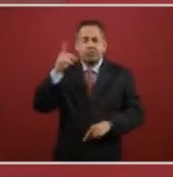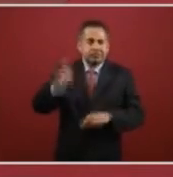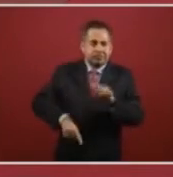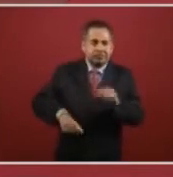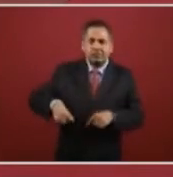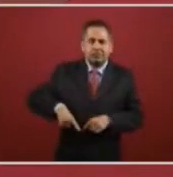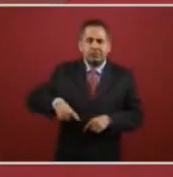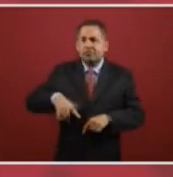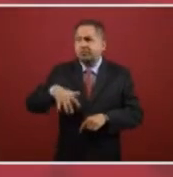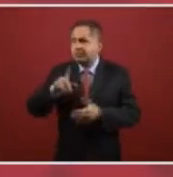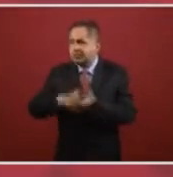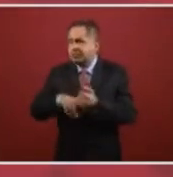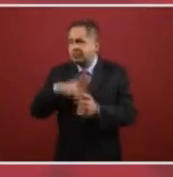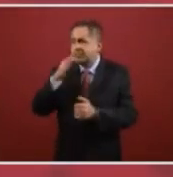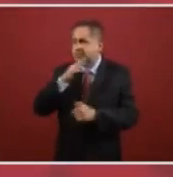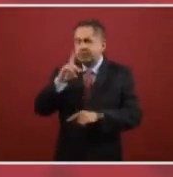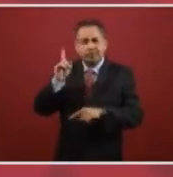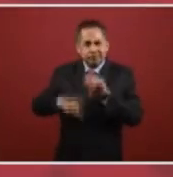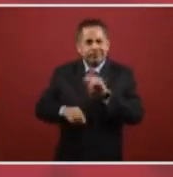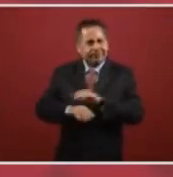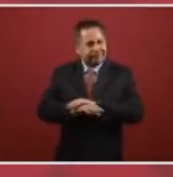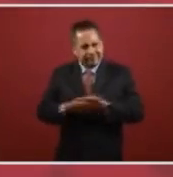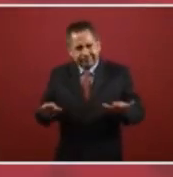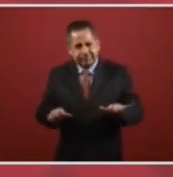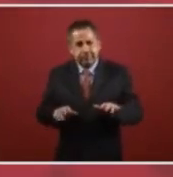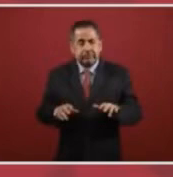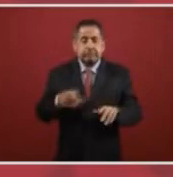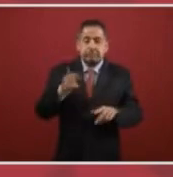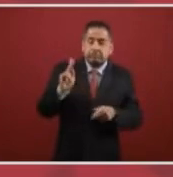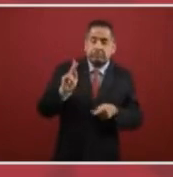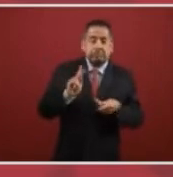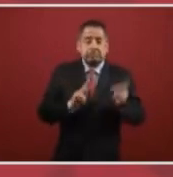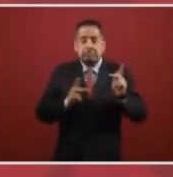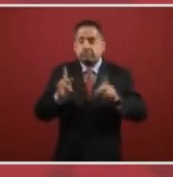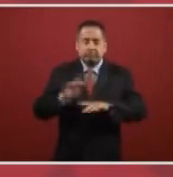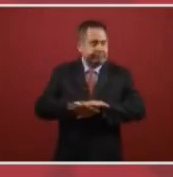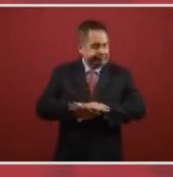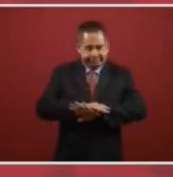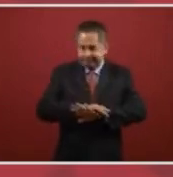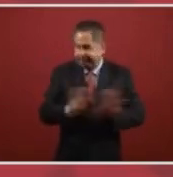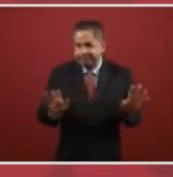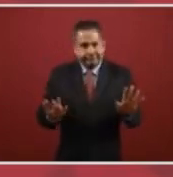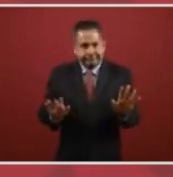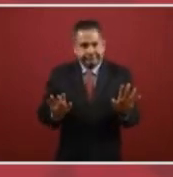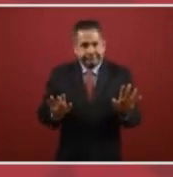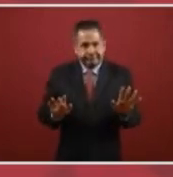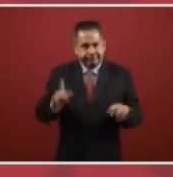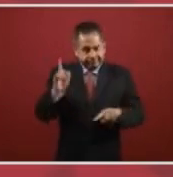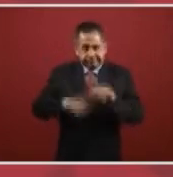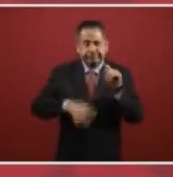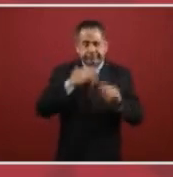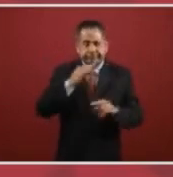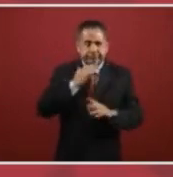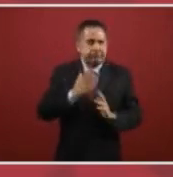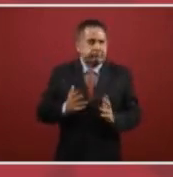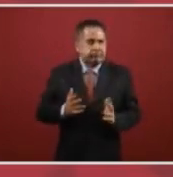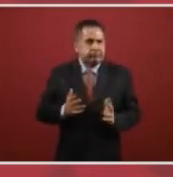That means that there not be corruption in the government, so that no one has an excuse.